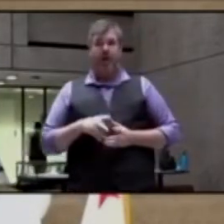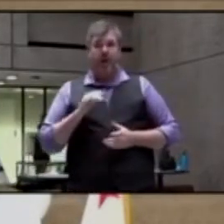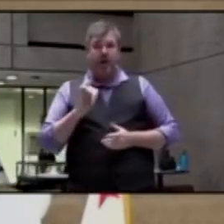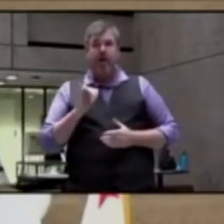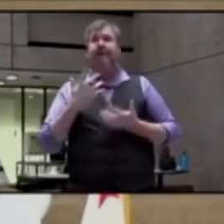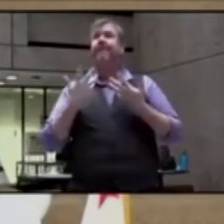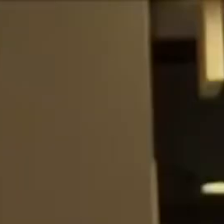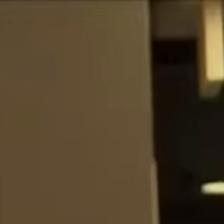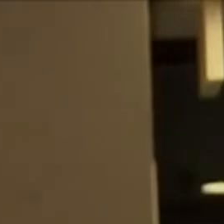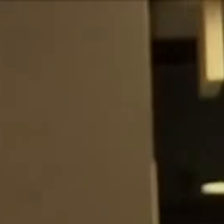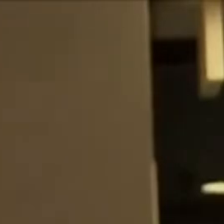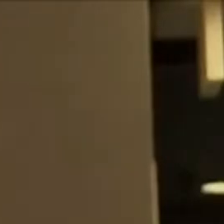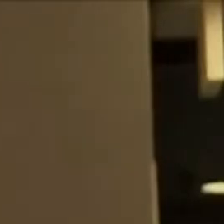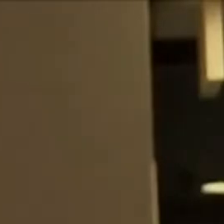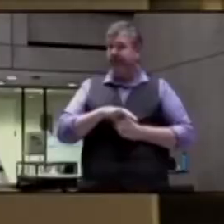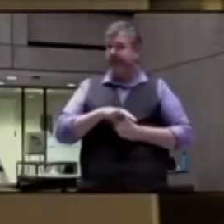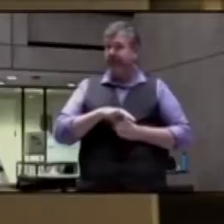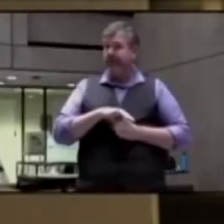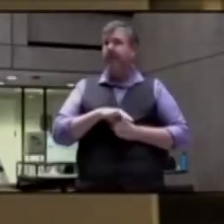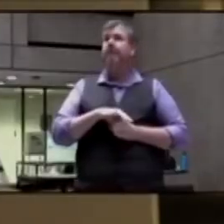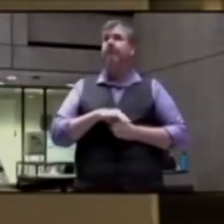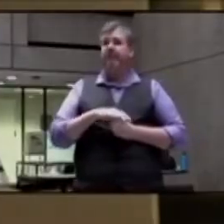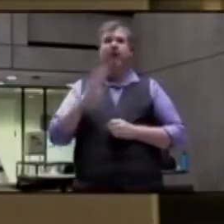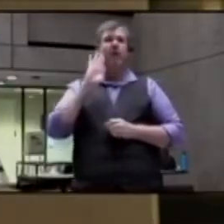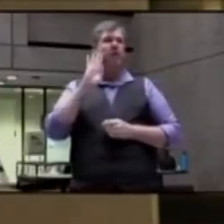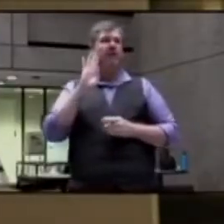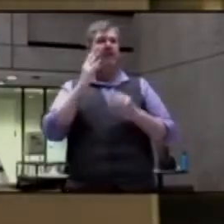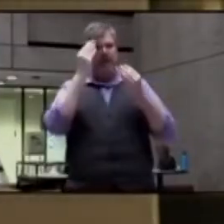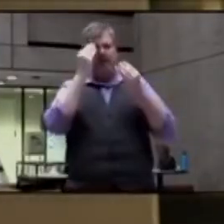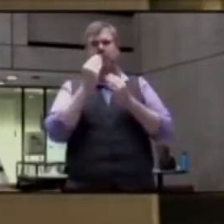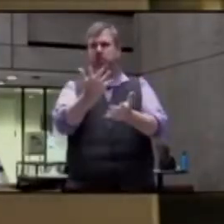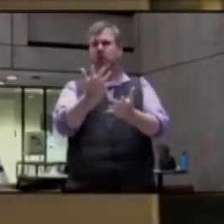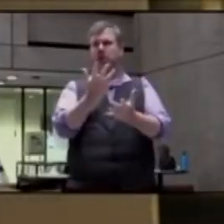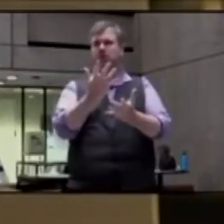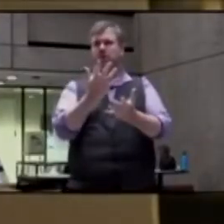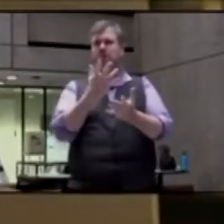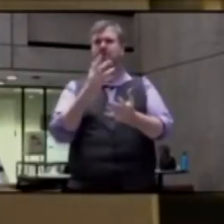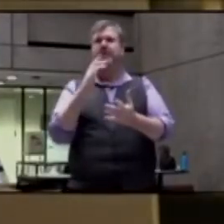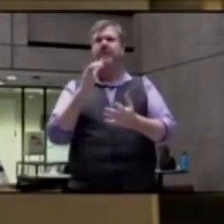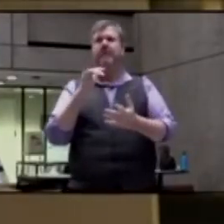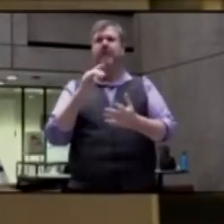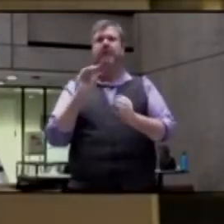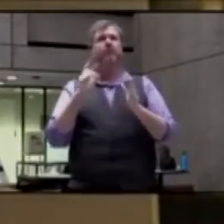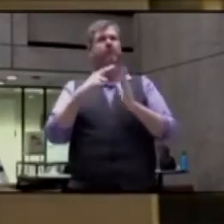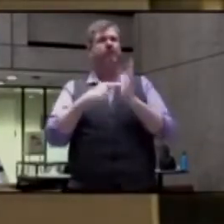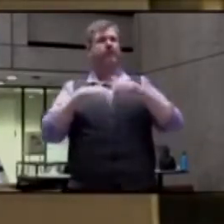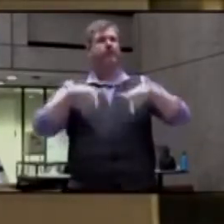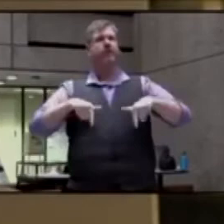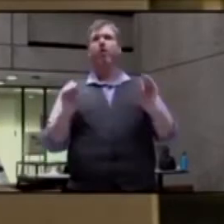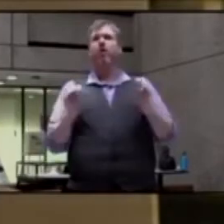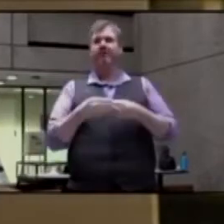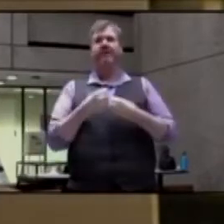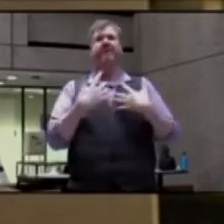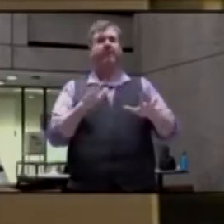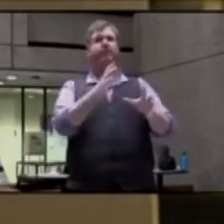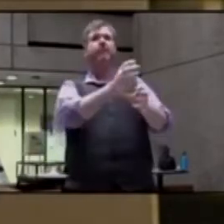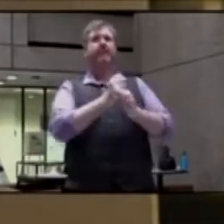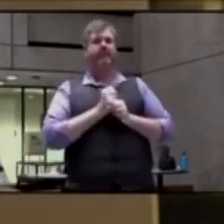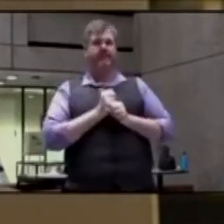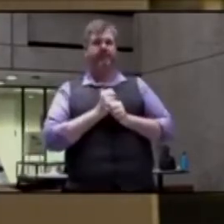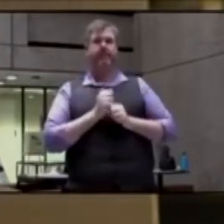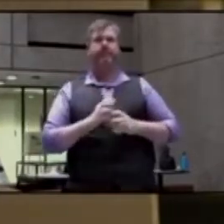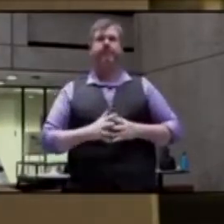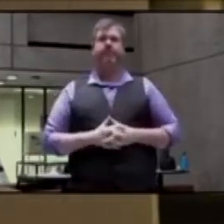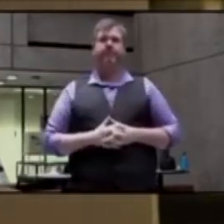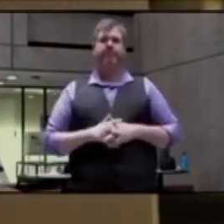me. And then you'll get a notification when the registrar receives it. You get it along the way. You can track it every step of the way. And